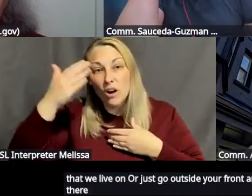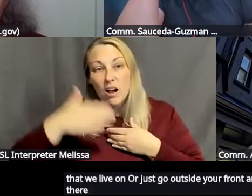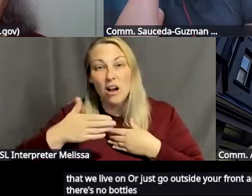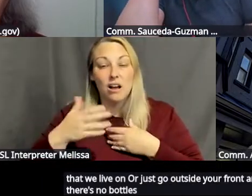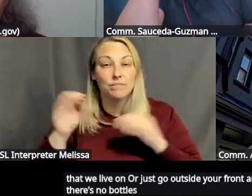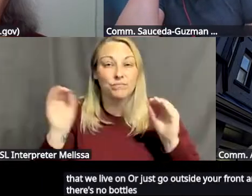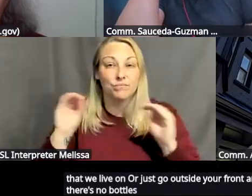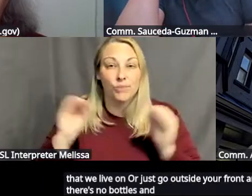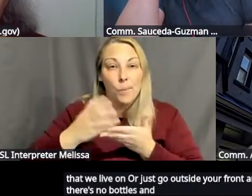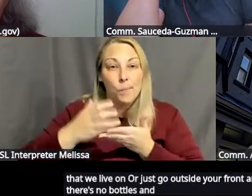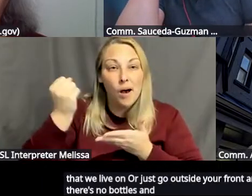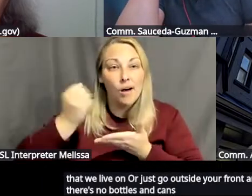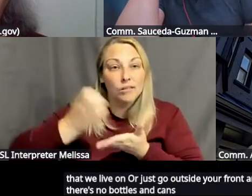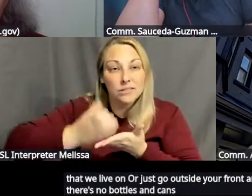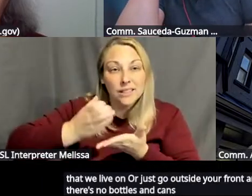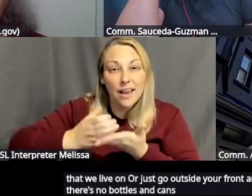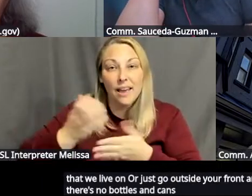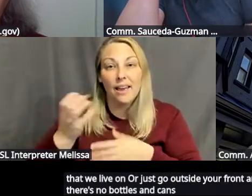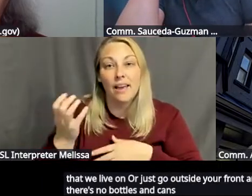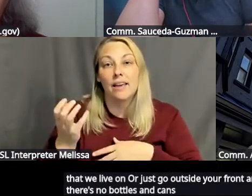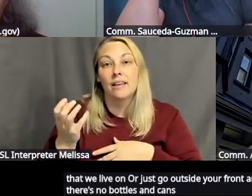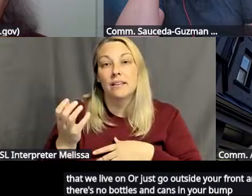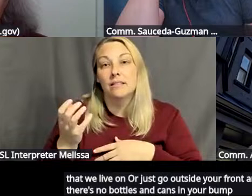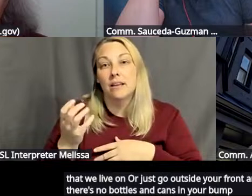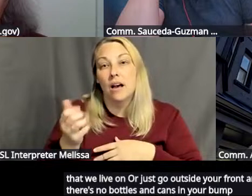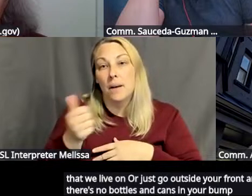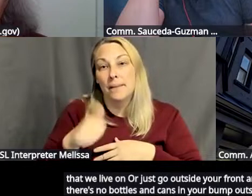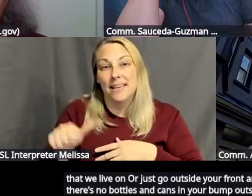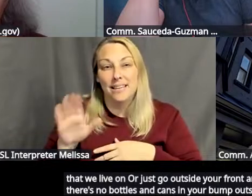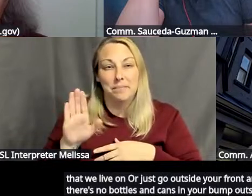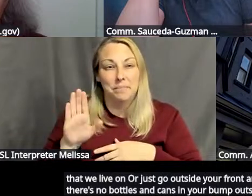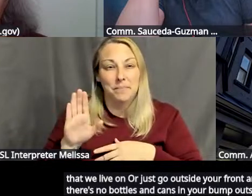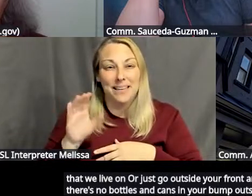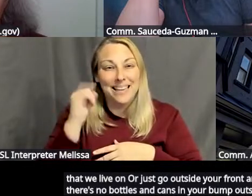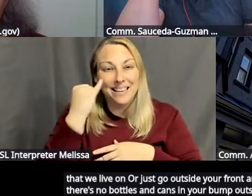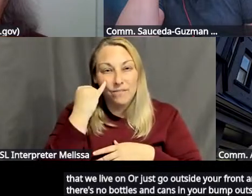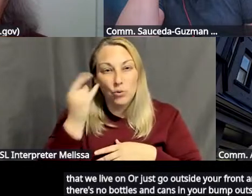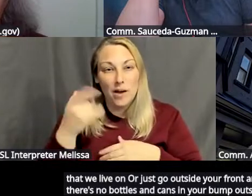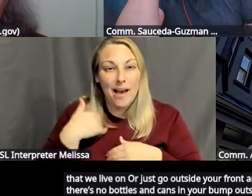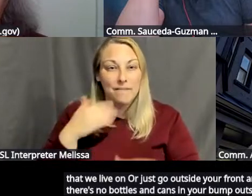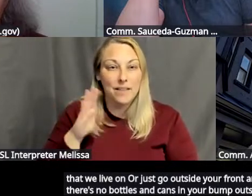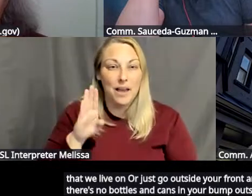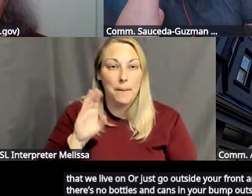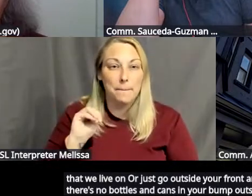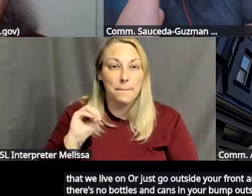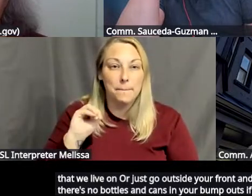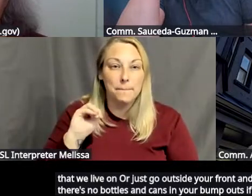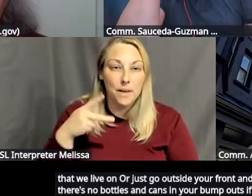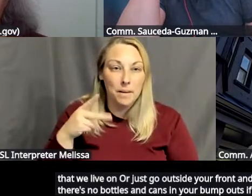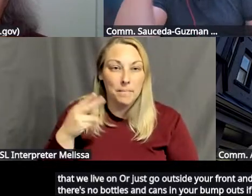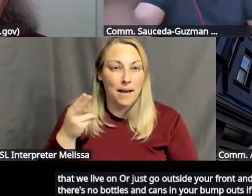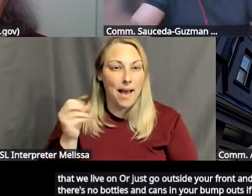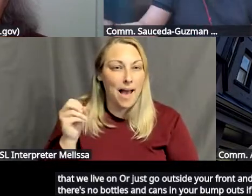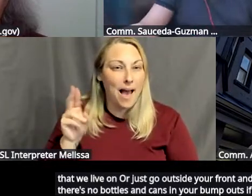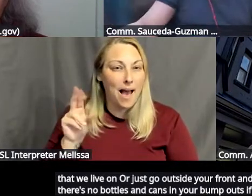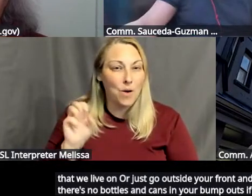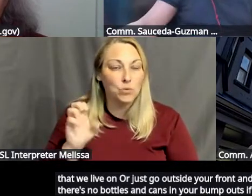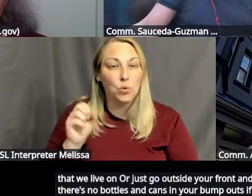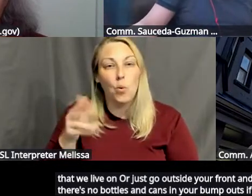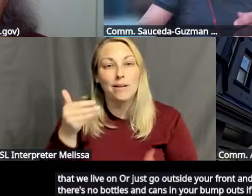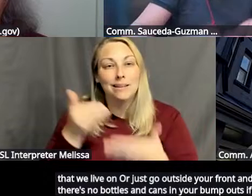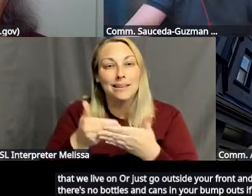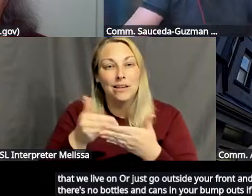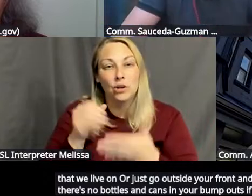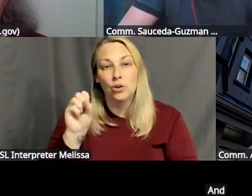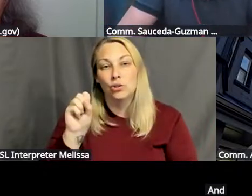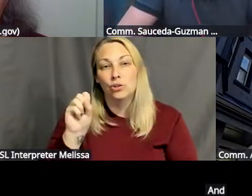cans in your bump outs if you have any, or near a sewer. And